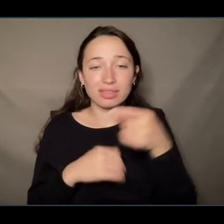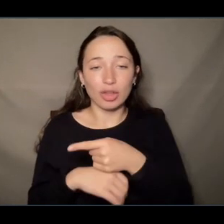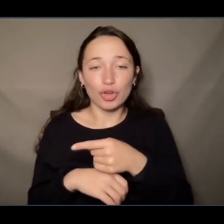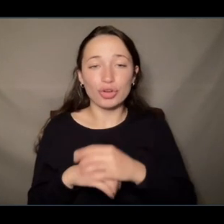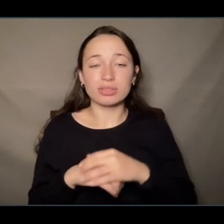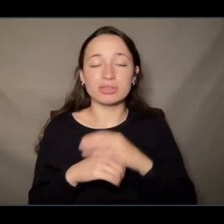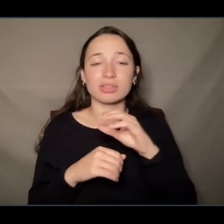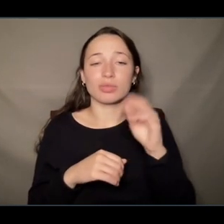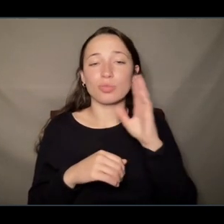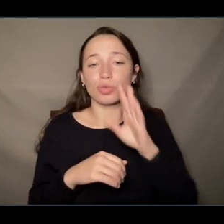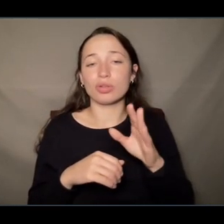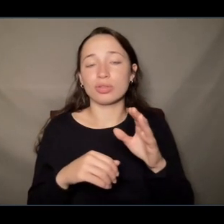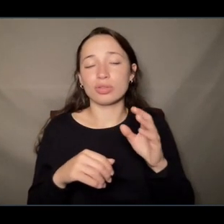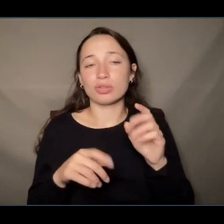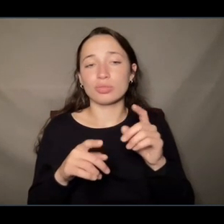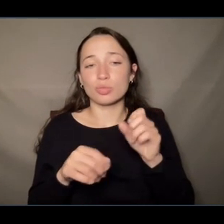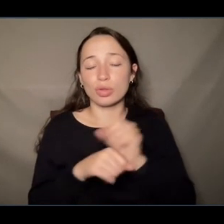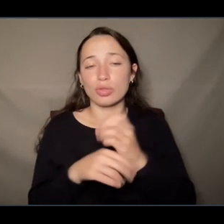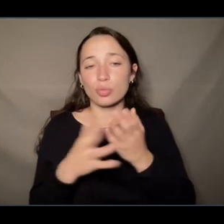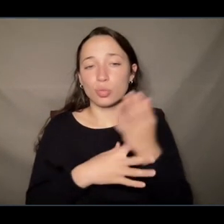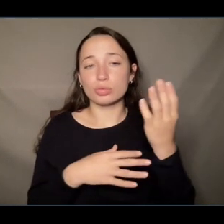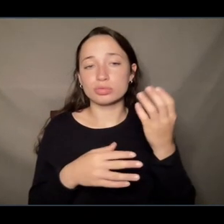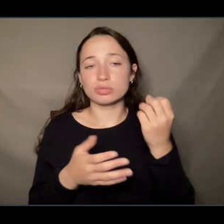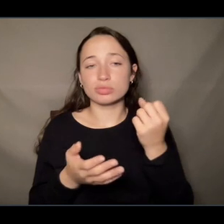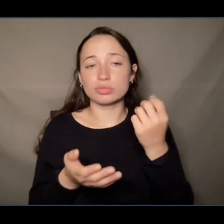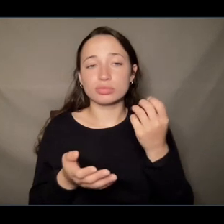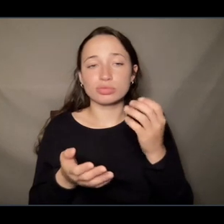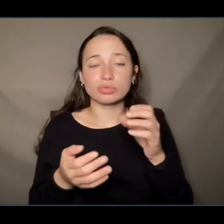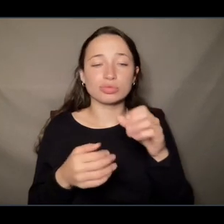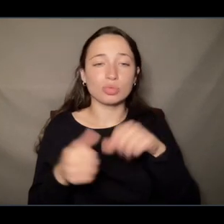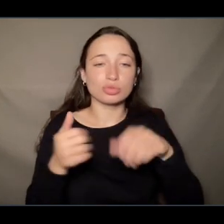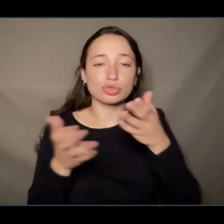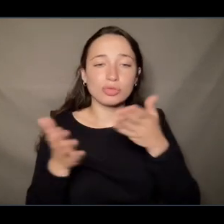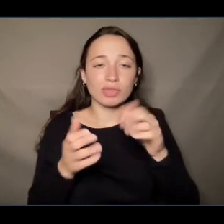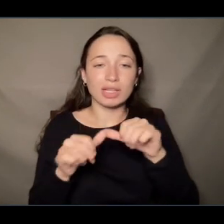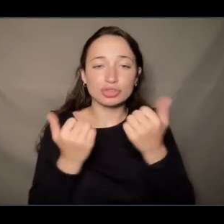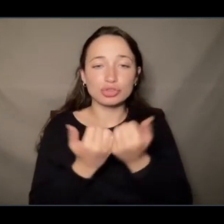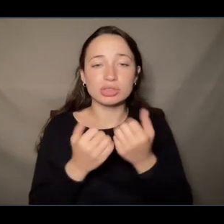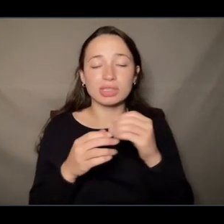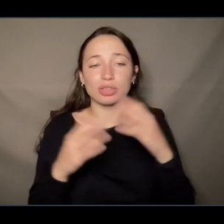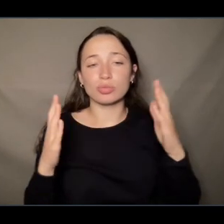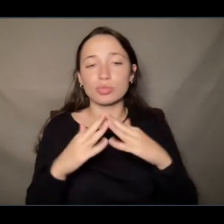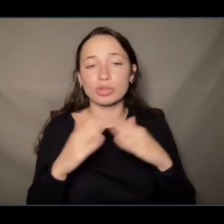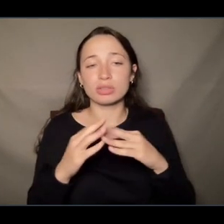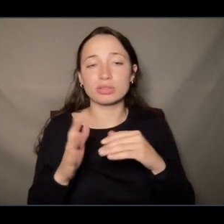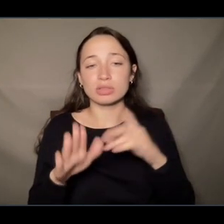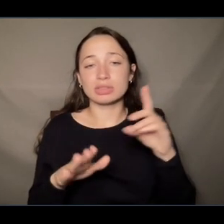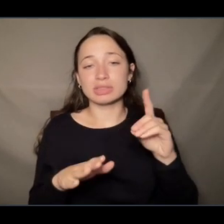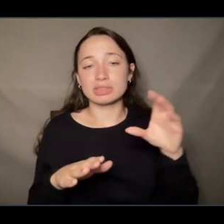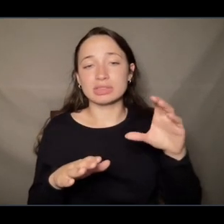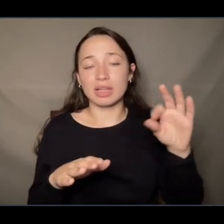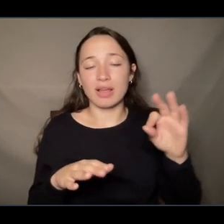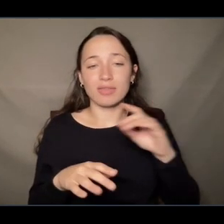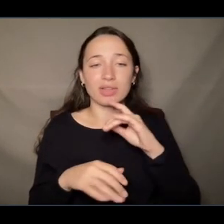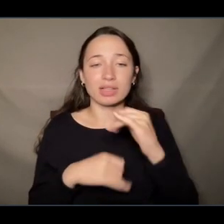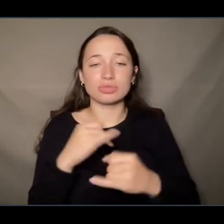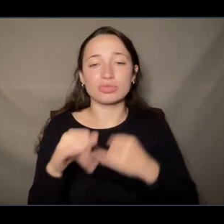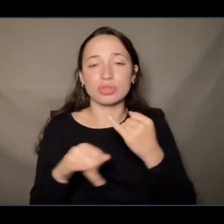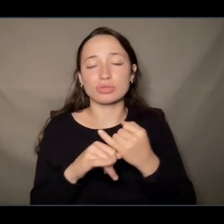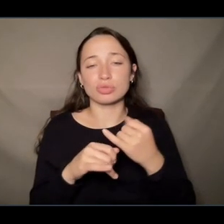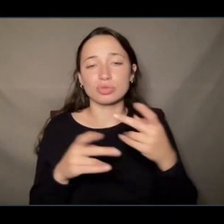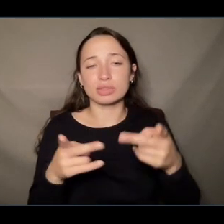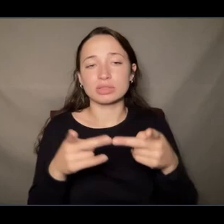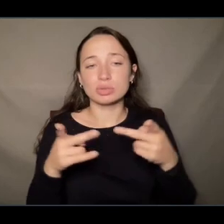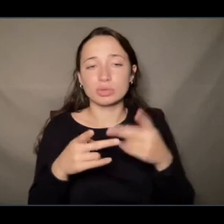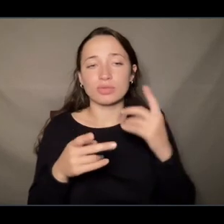also work through our other social service agencies in the community. So DCF, International